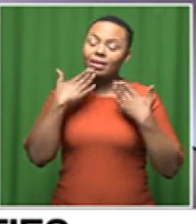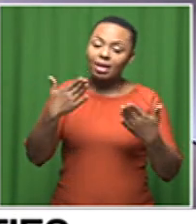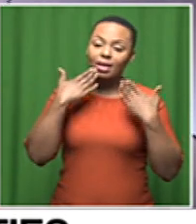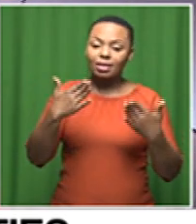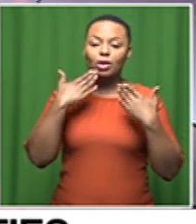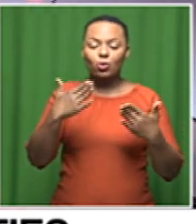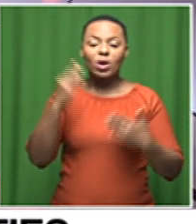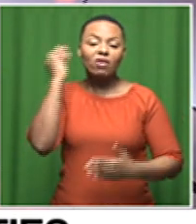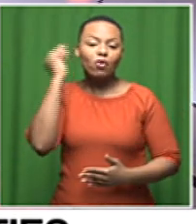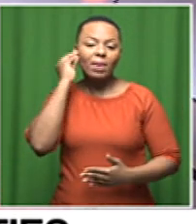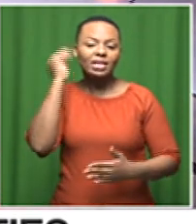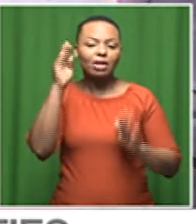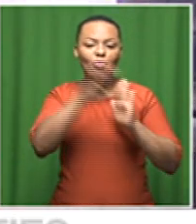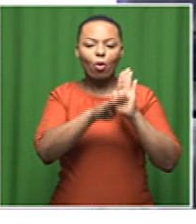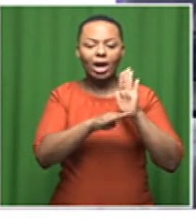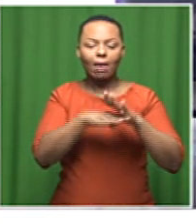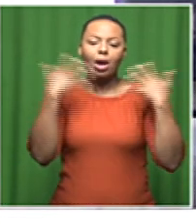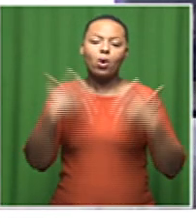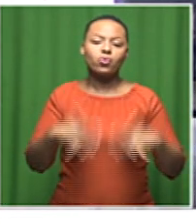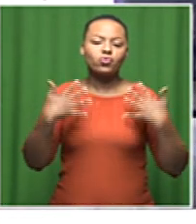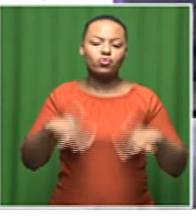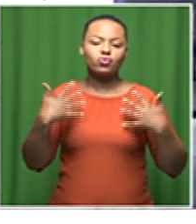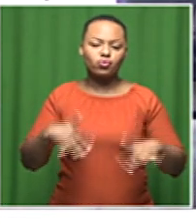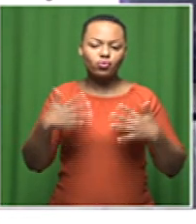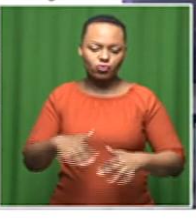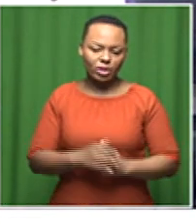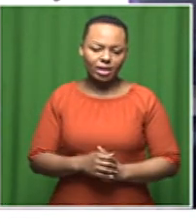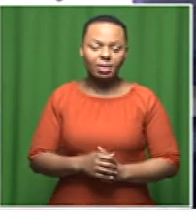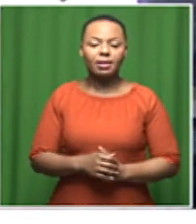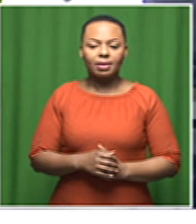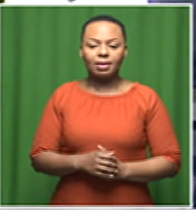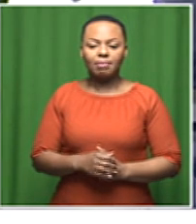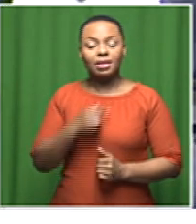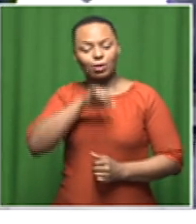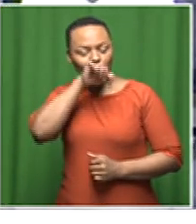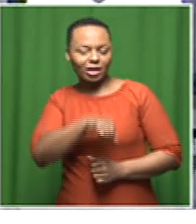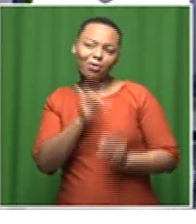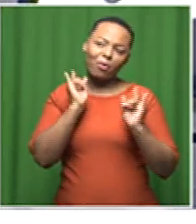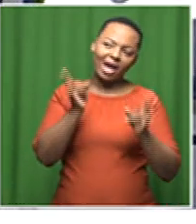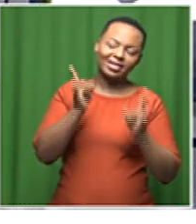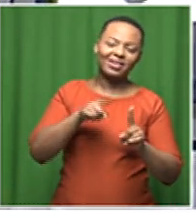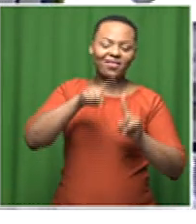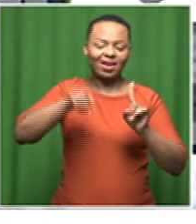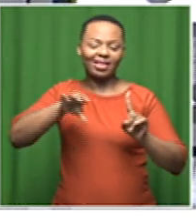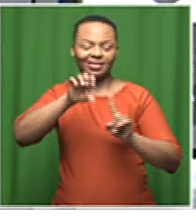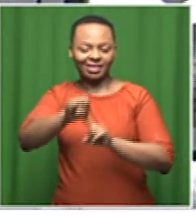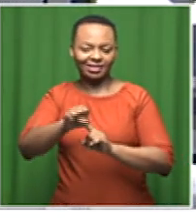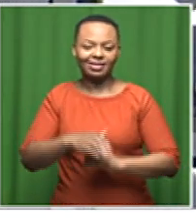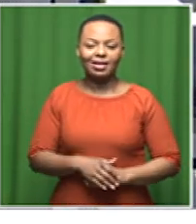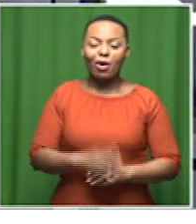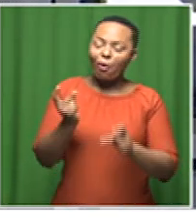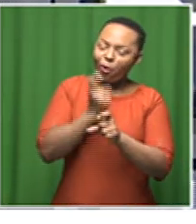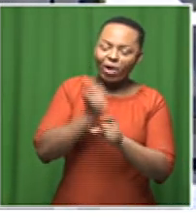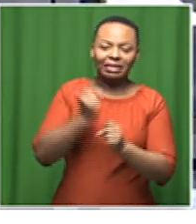this informative program. I just by chance watching it, and everything that your guests have